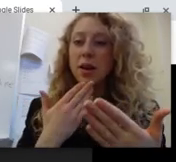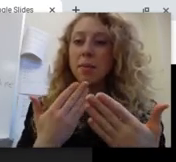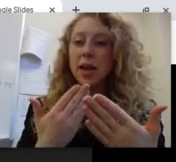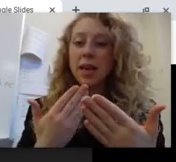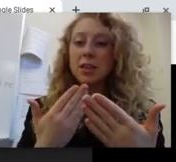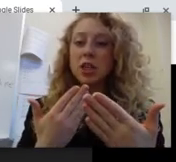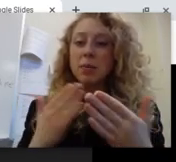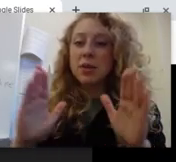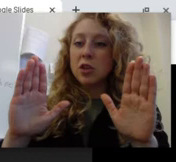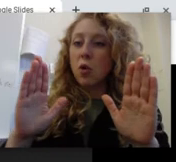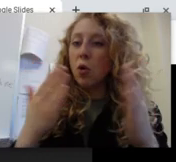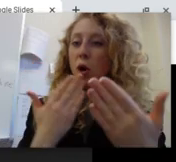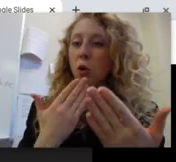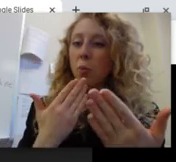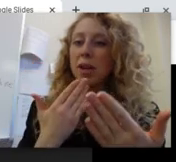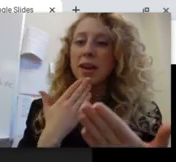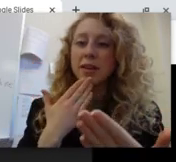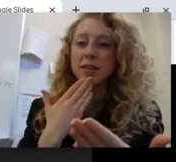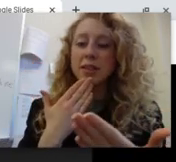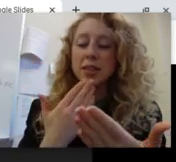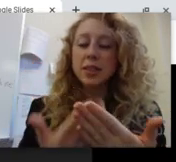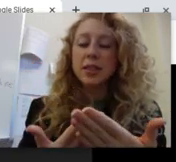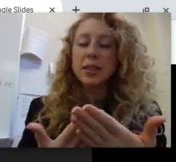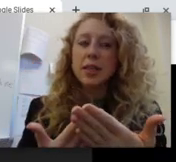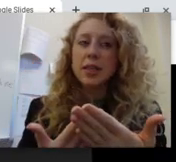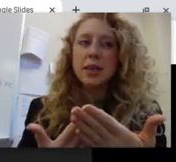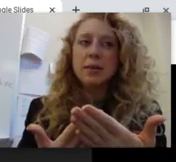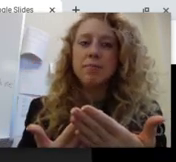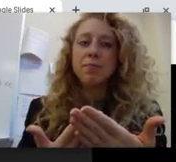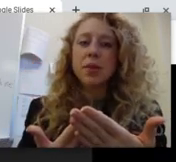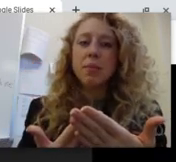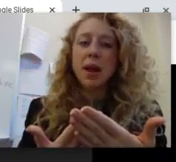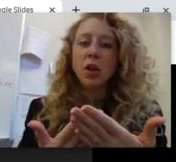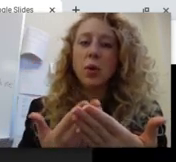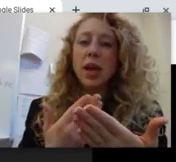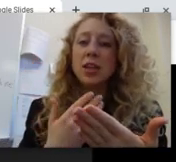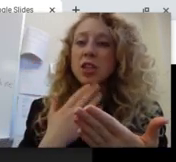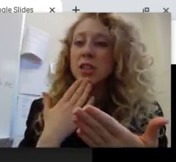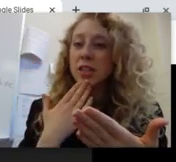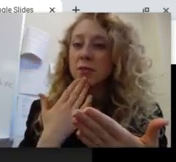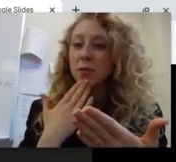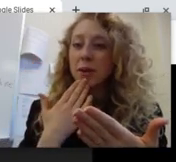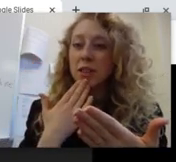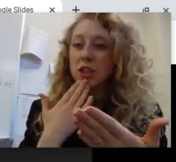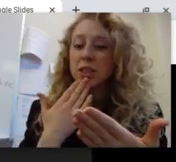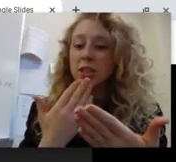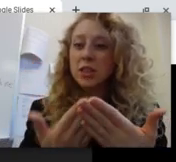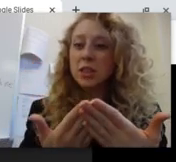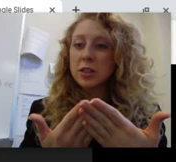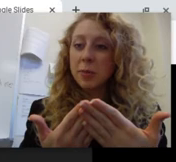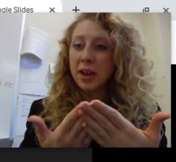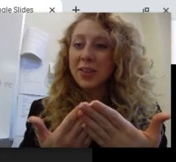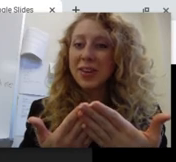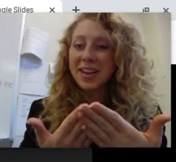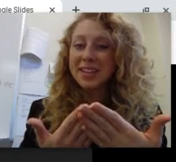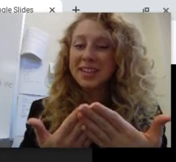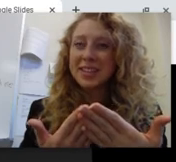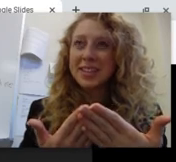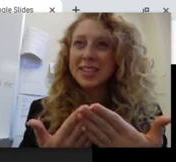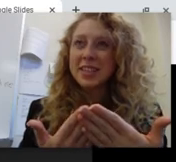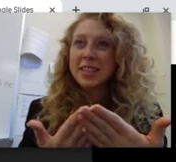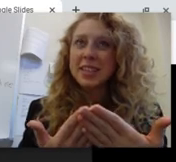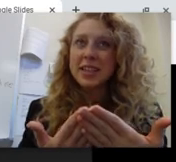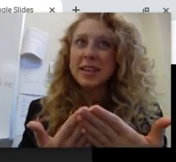me. My hand shape are open hands. My location is from my chin to my other